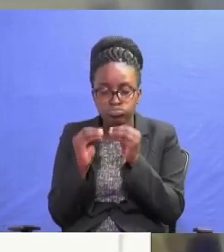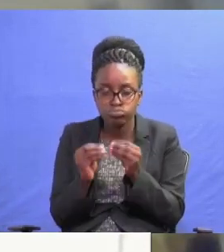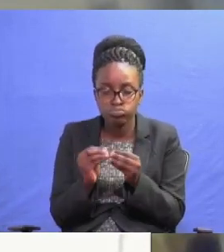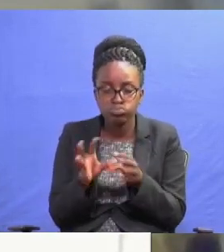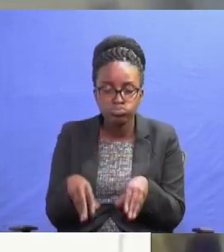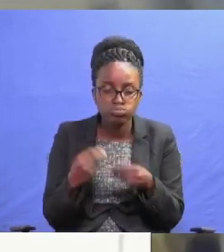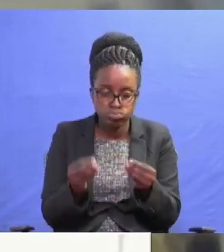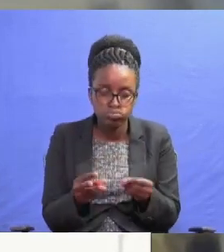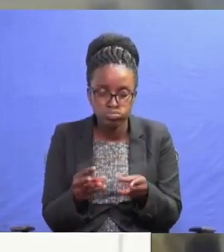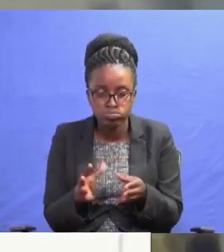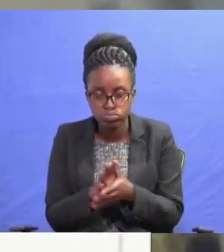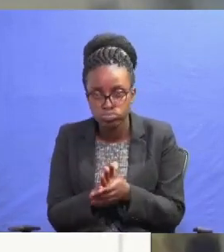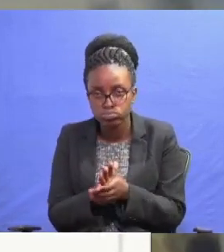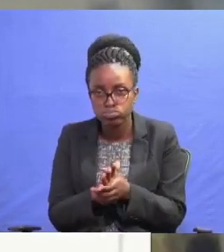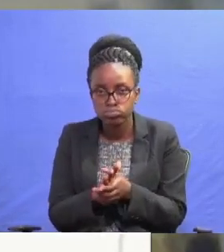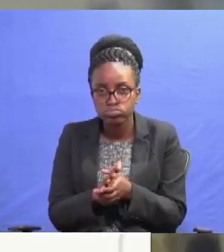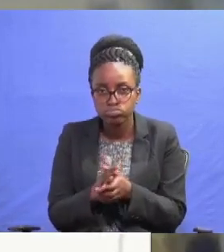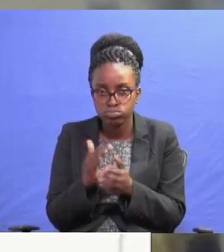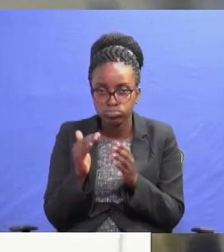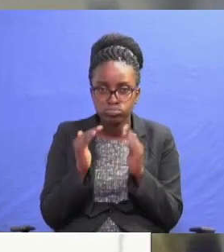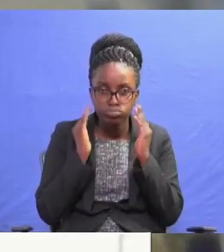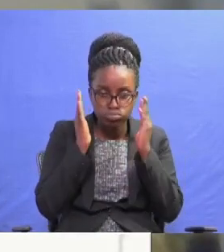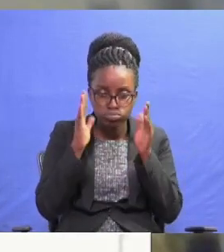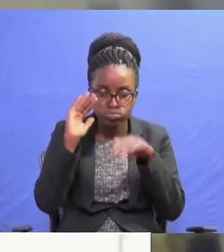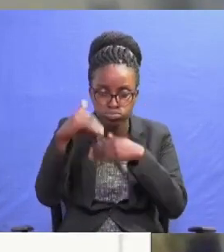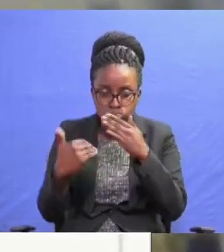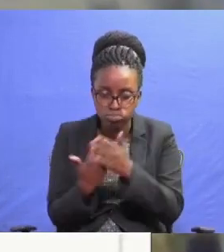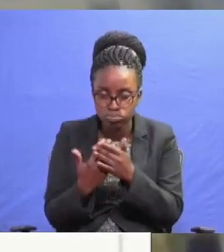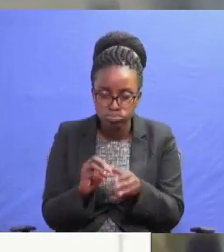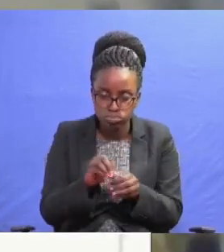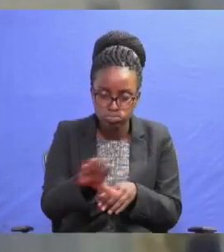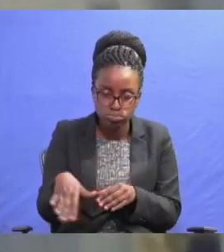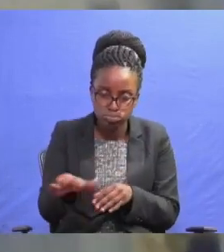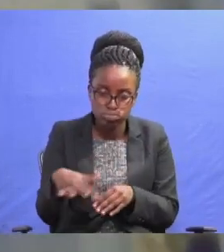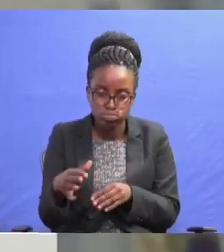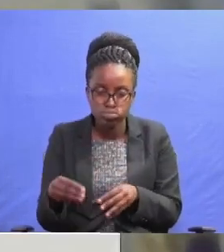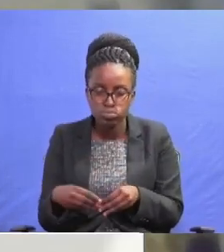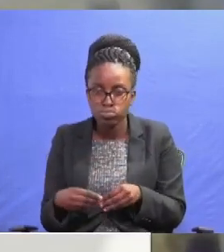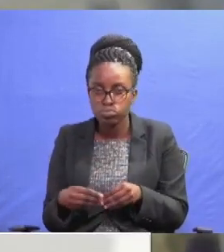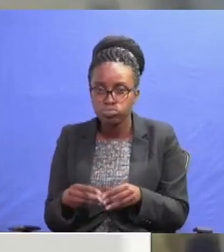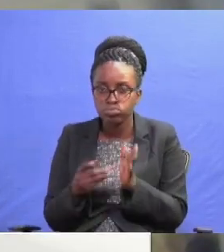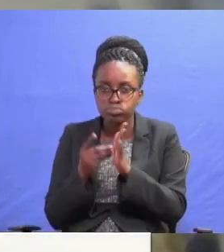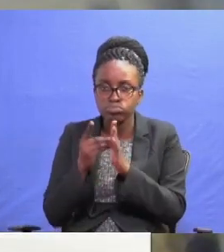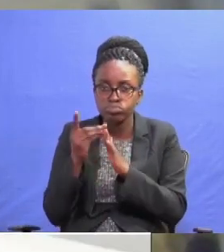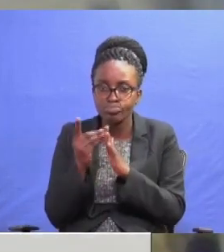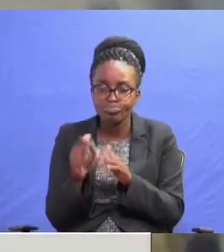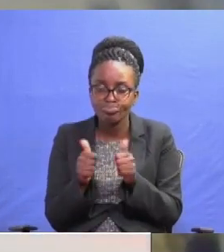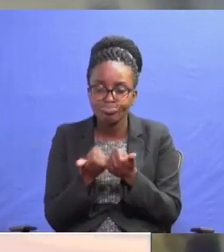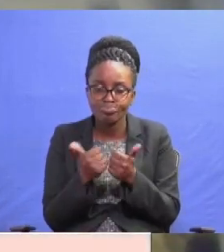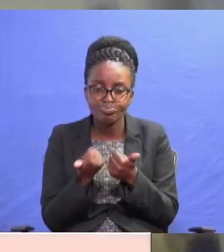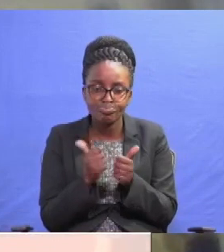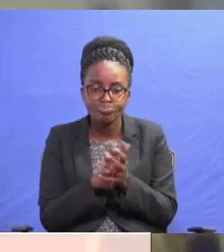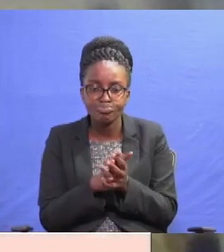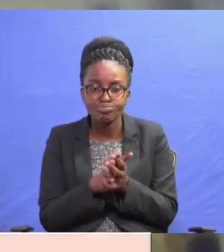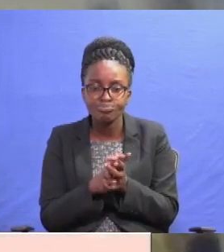in terms of defining areas that cannot be settled or developed. Okay. So in